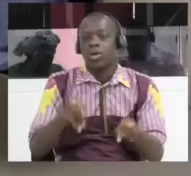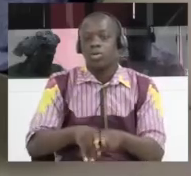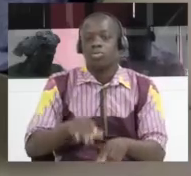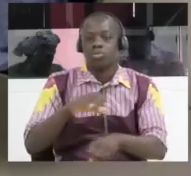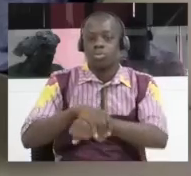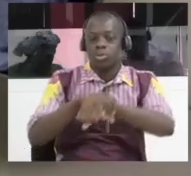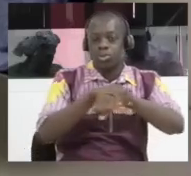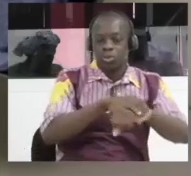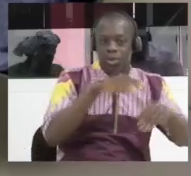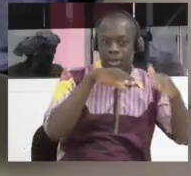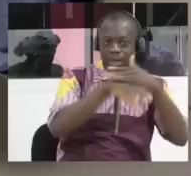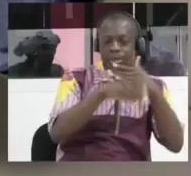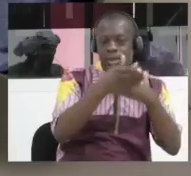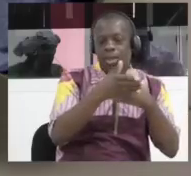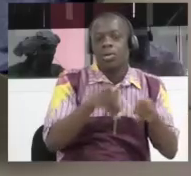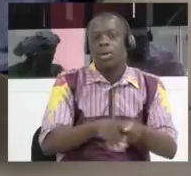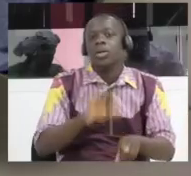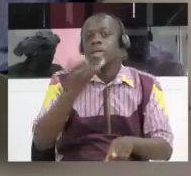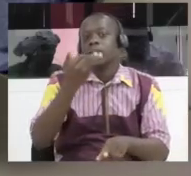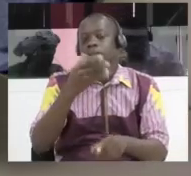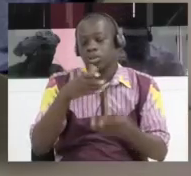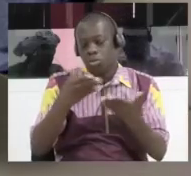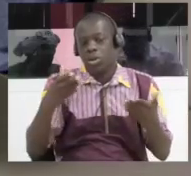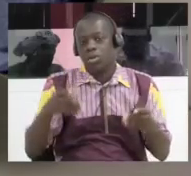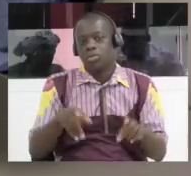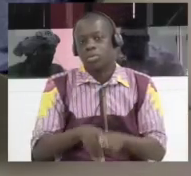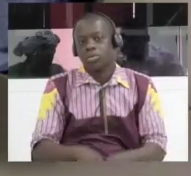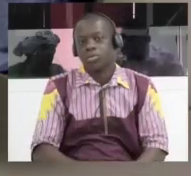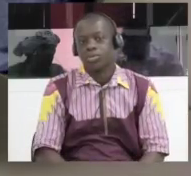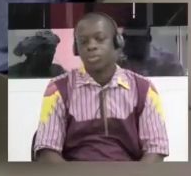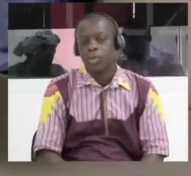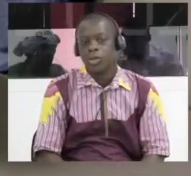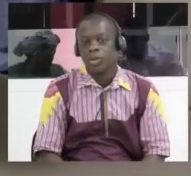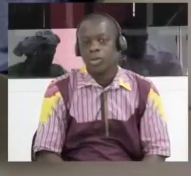in, correct? Well, I think that was part of the reasons they brought me in.